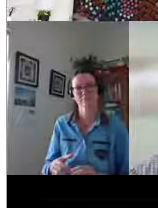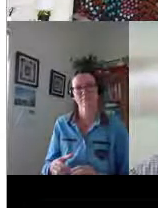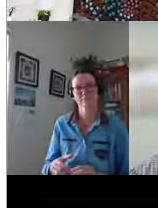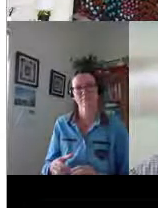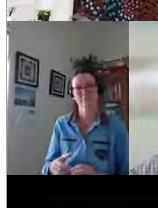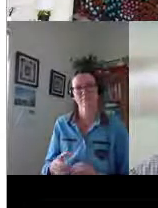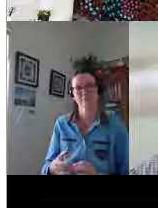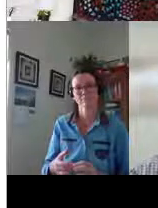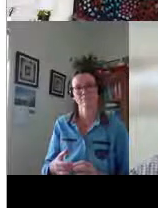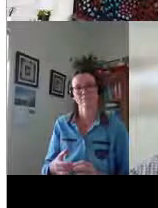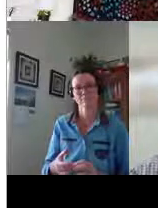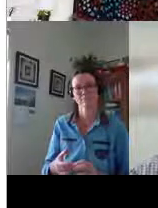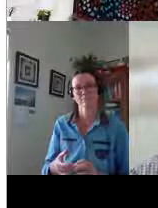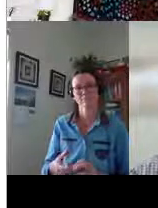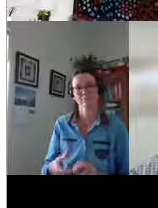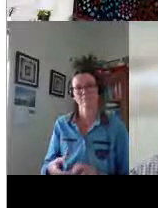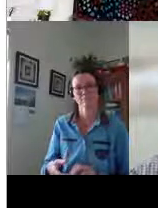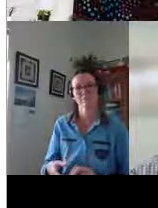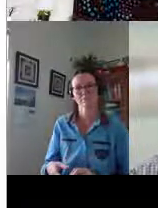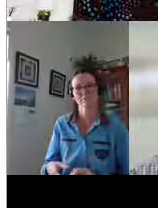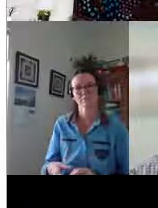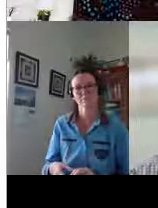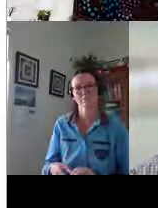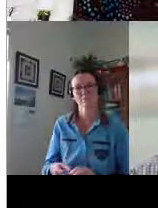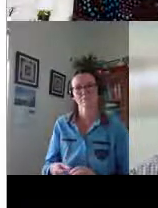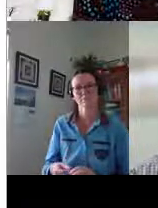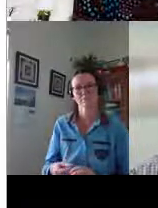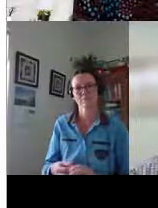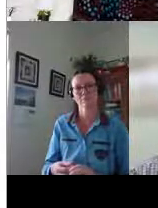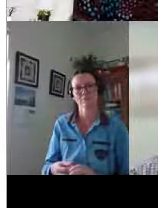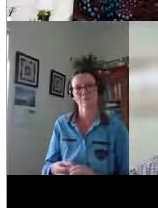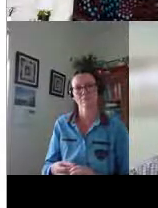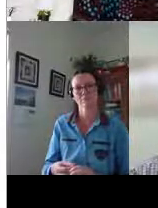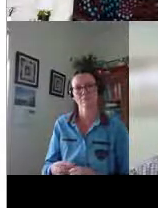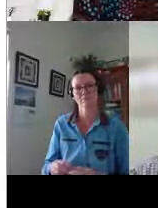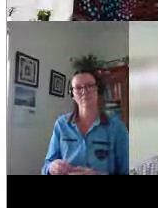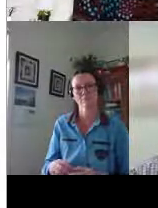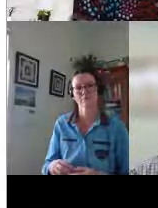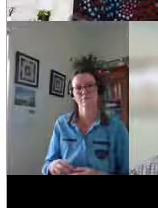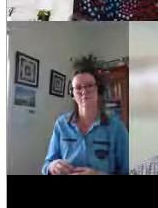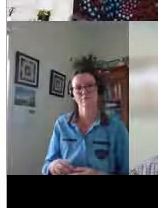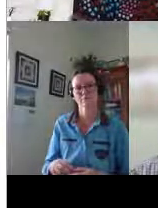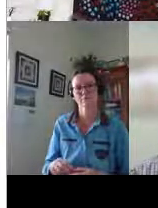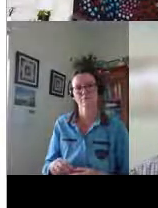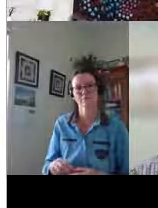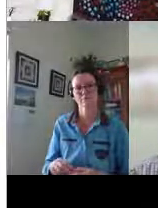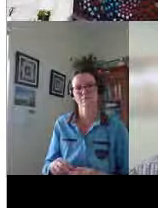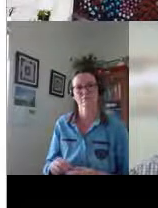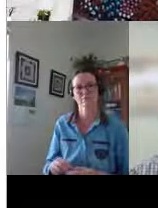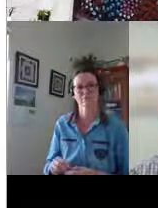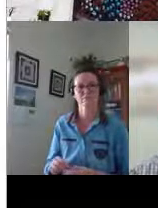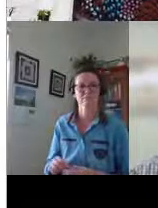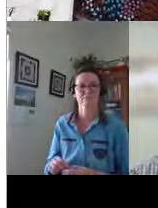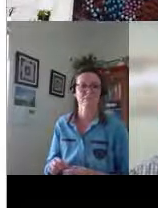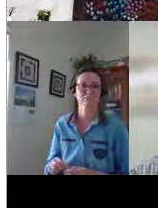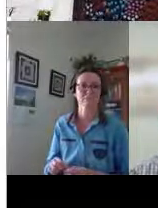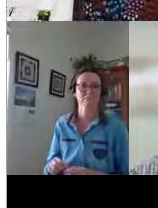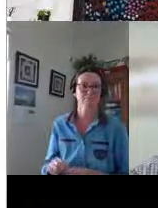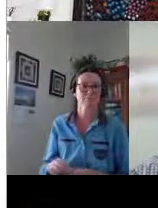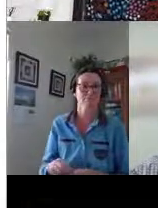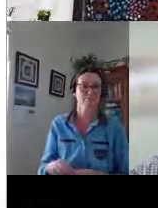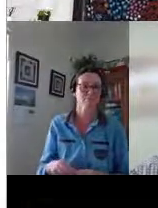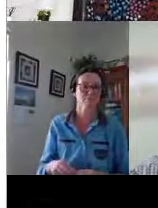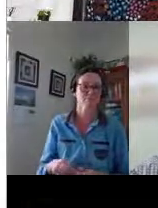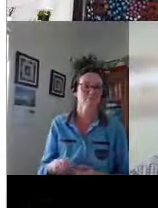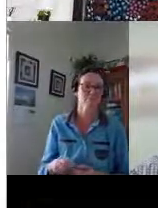a really good example of a well-established project developer for rural and remote microgrids. So, as you know, project